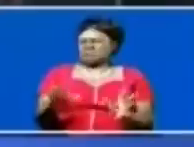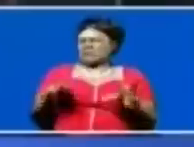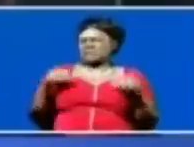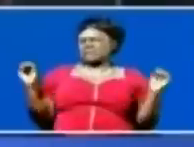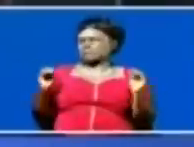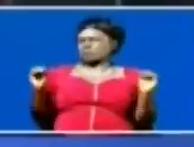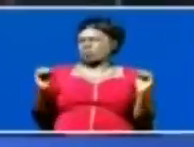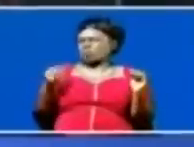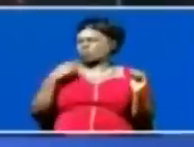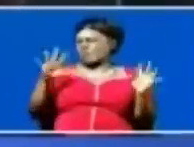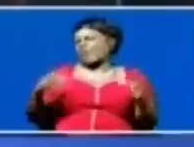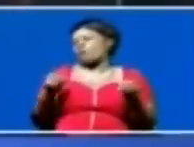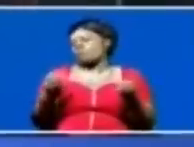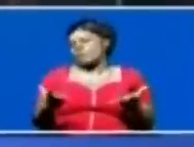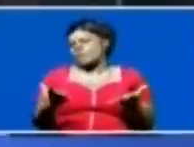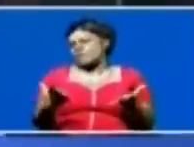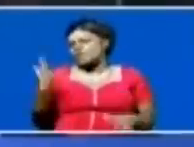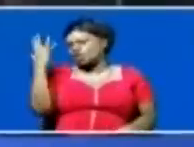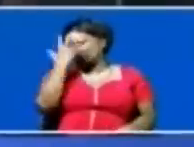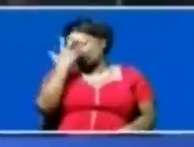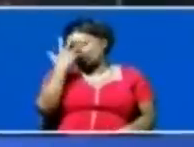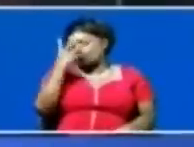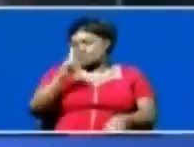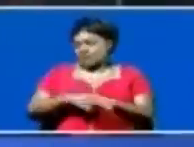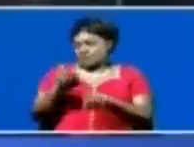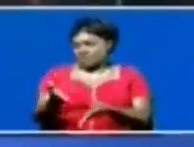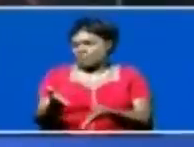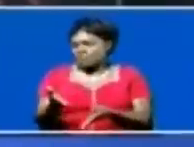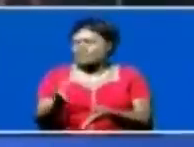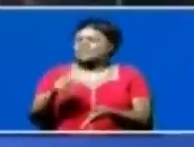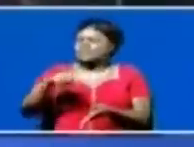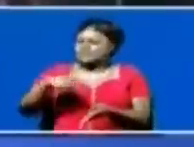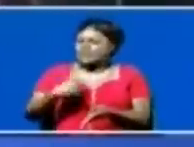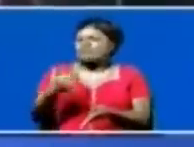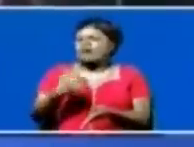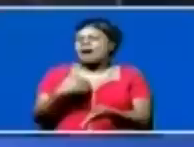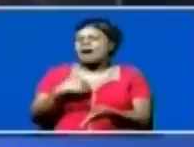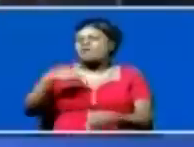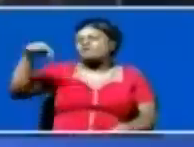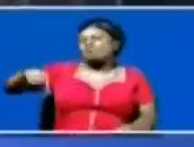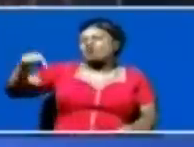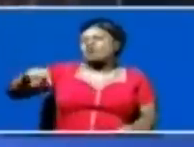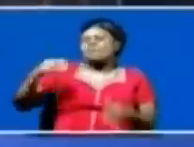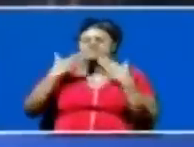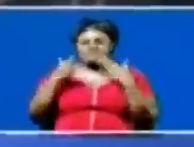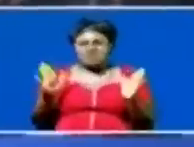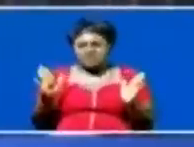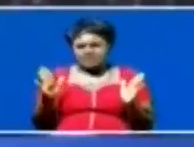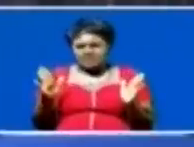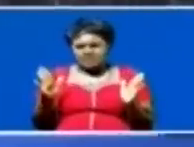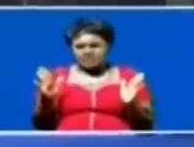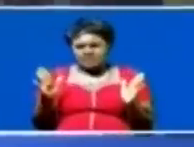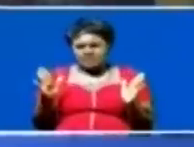give us those numbers, because it would have shamed them that even at that point, we had the quorum even at the point. So they are